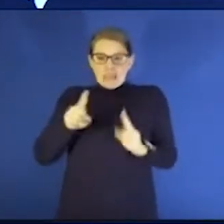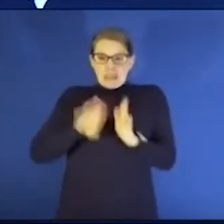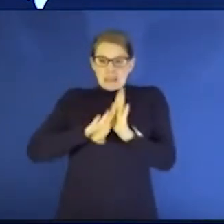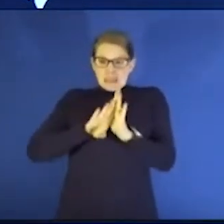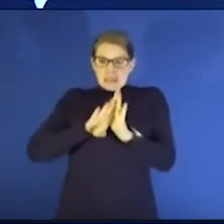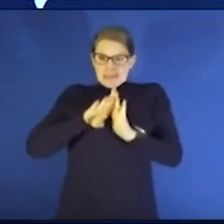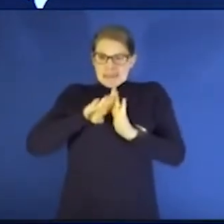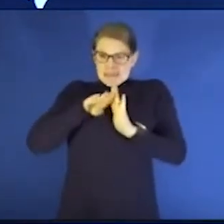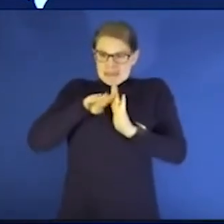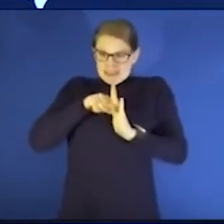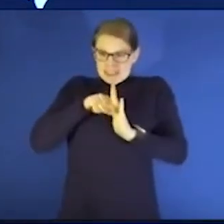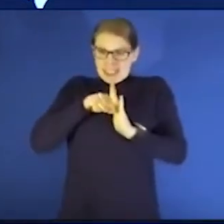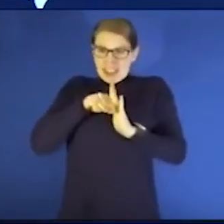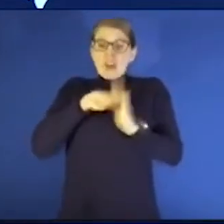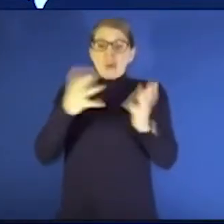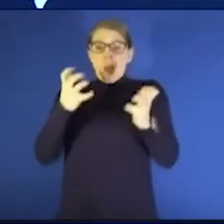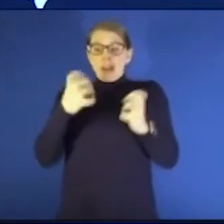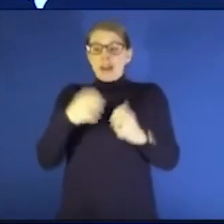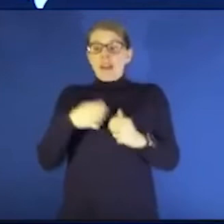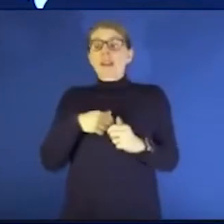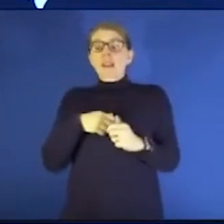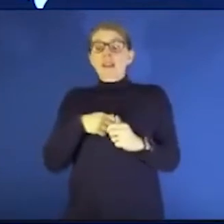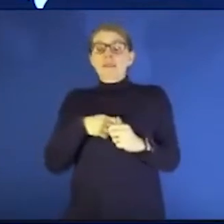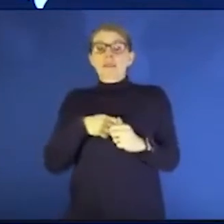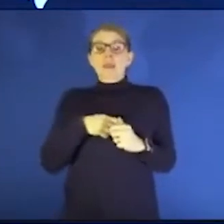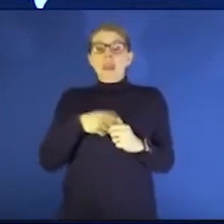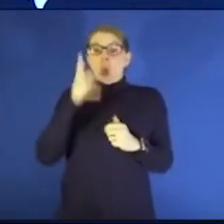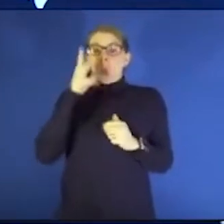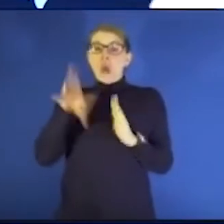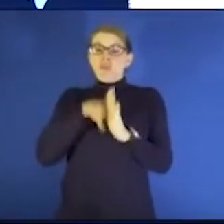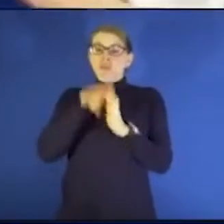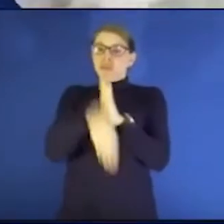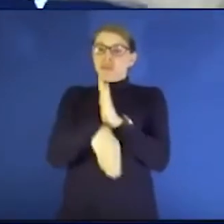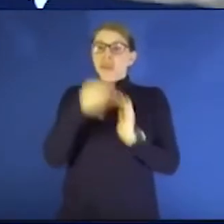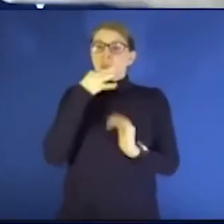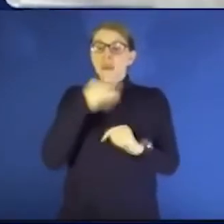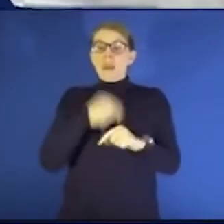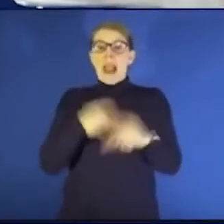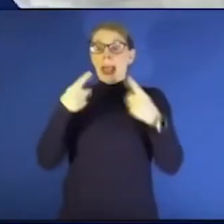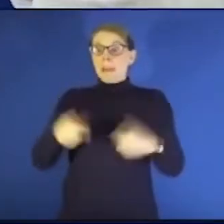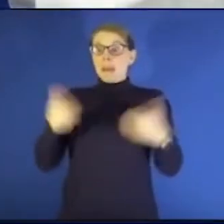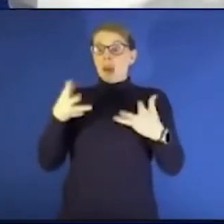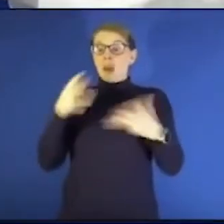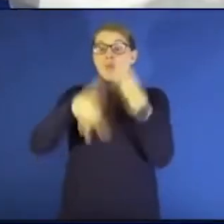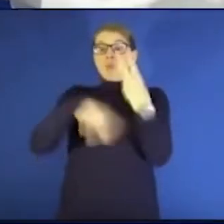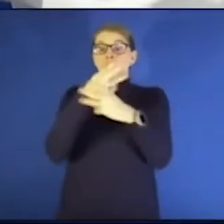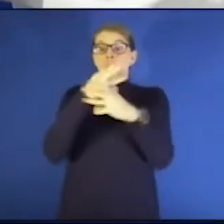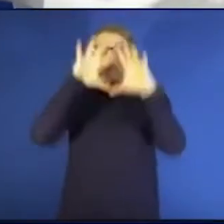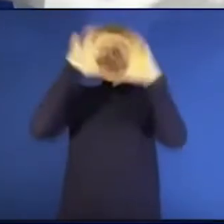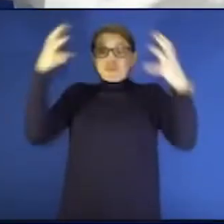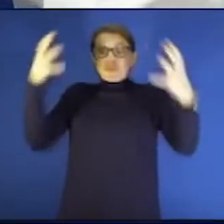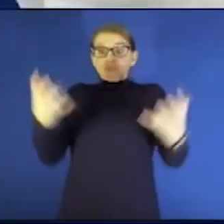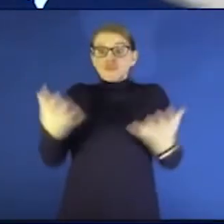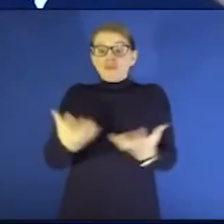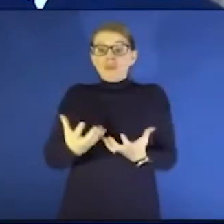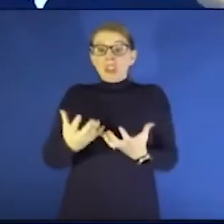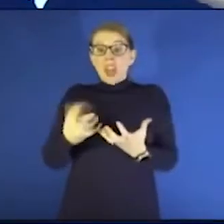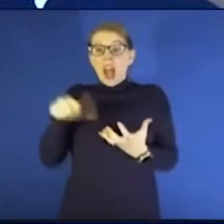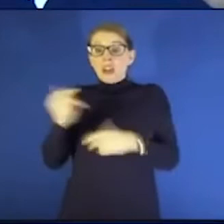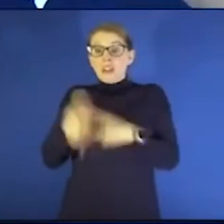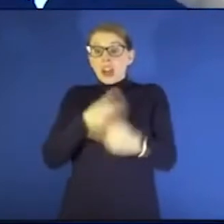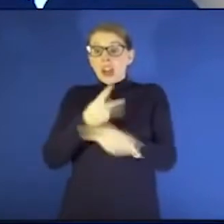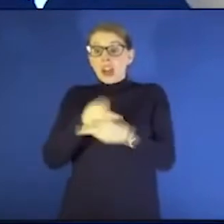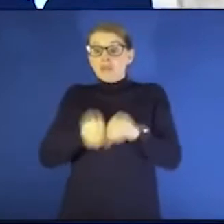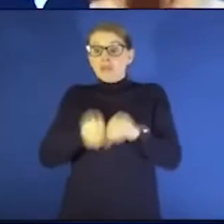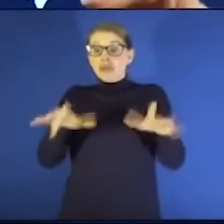right? You want to be on the other side of that. We're going to be on the other side of the plummet. When that happens, you look worldwide, there's not another variant out there right now.